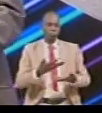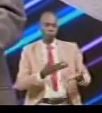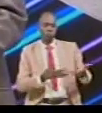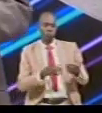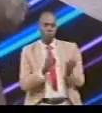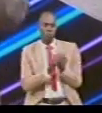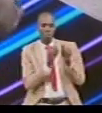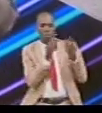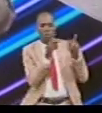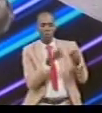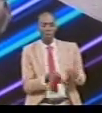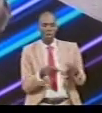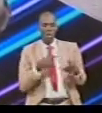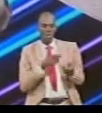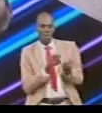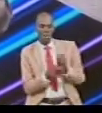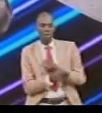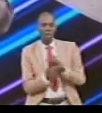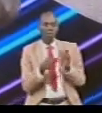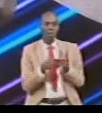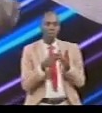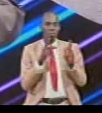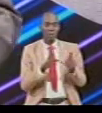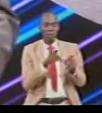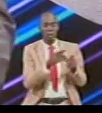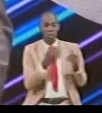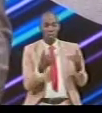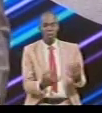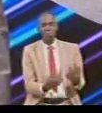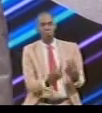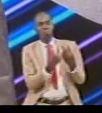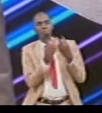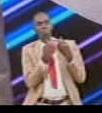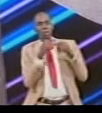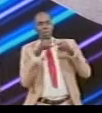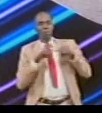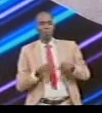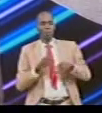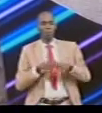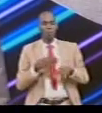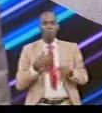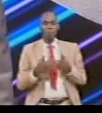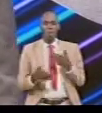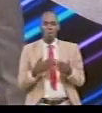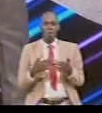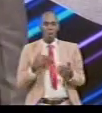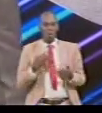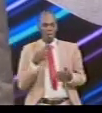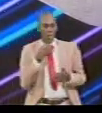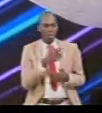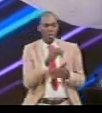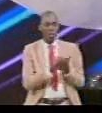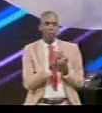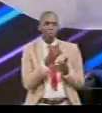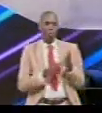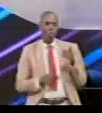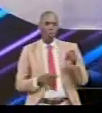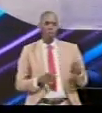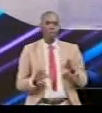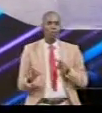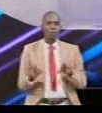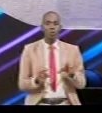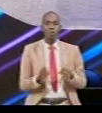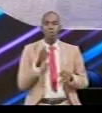him and changed him. He looks up to me now. Whatever I say, that is what he does, that's what she does. They want